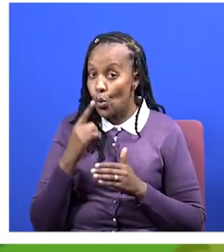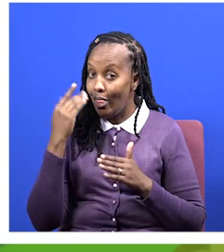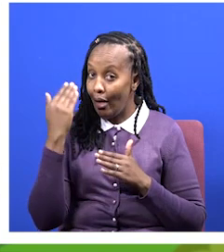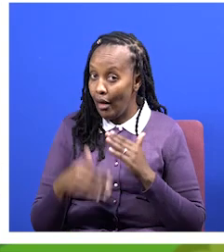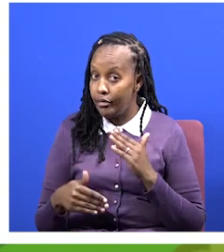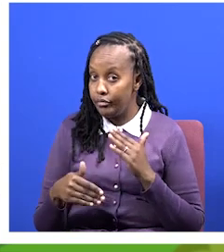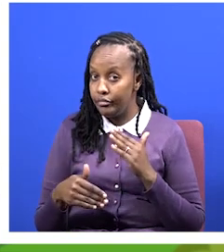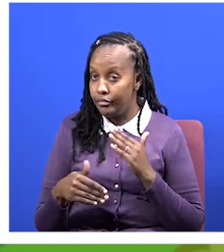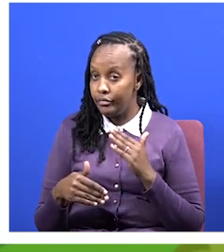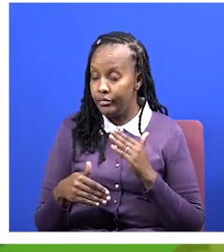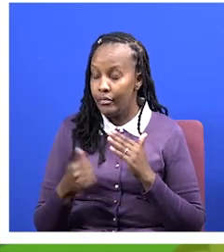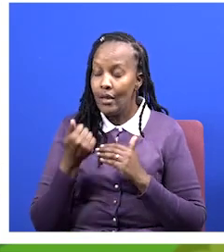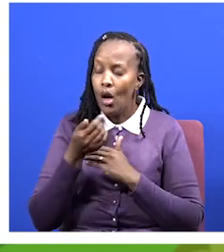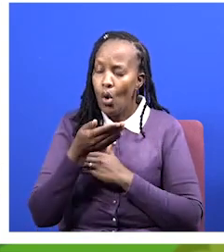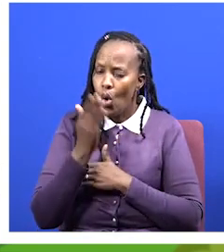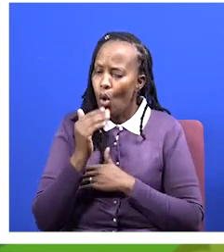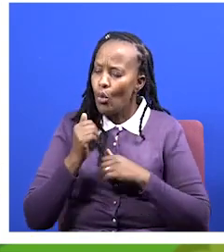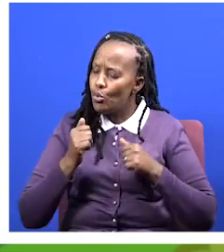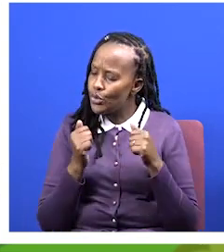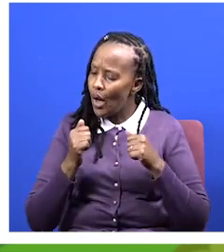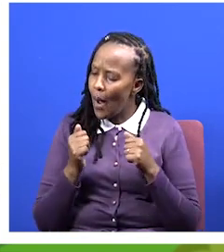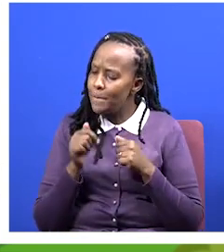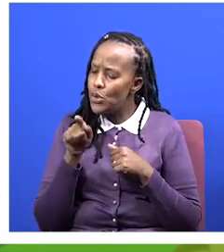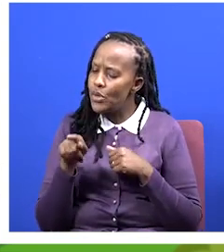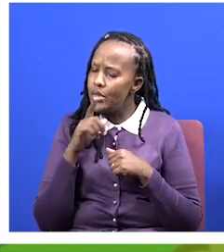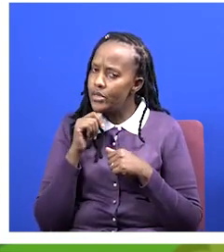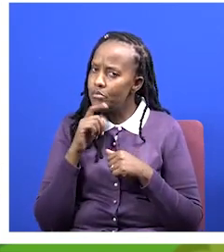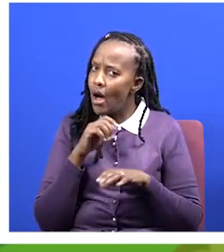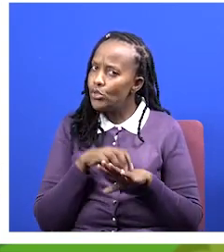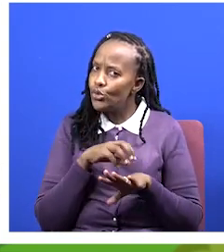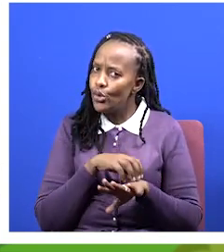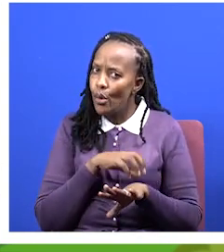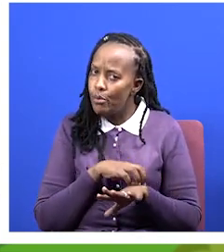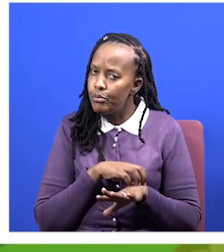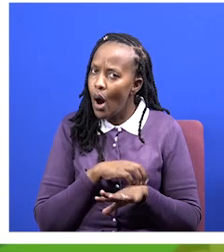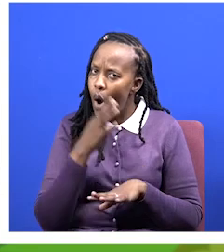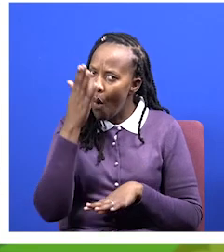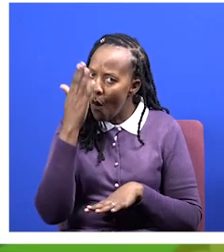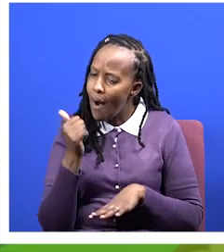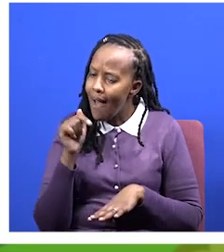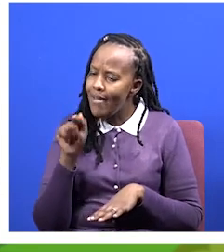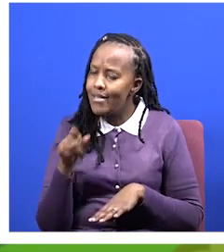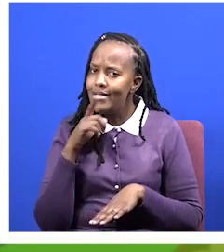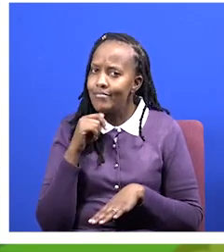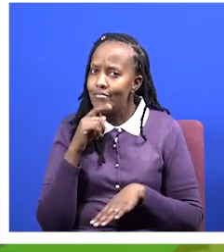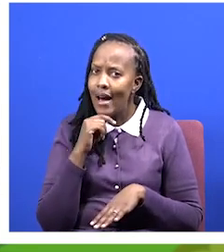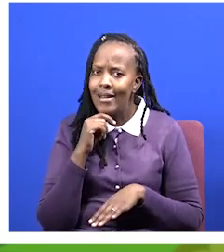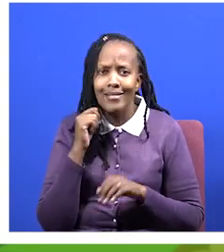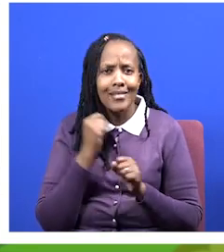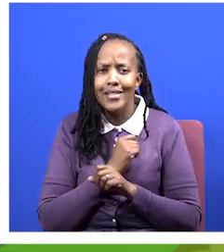So in the end, God was happy with Job because Job did not